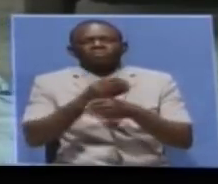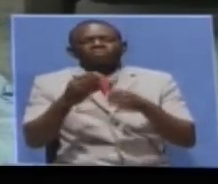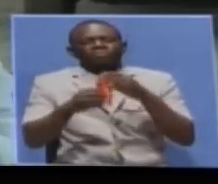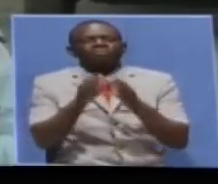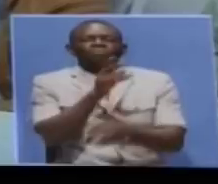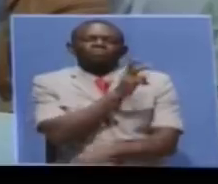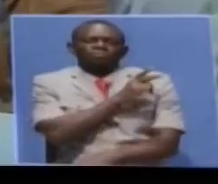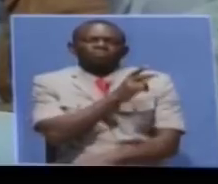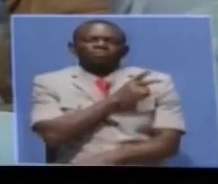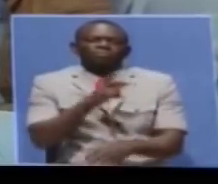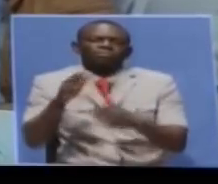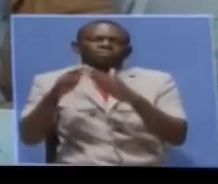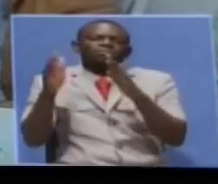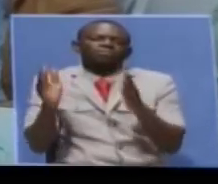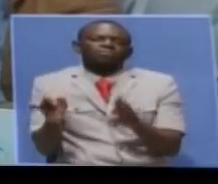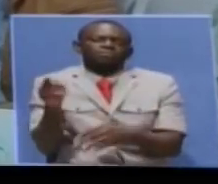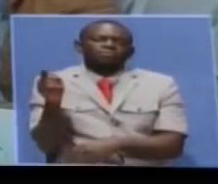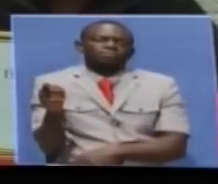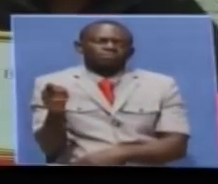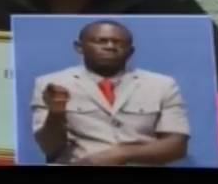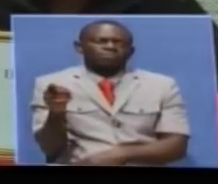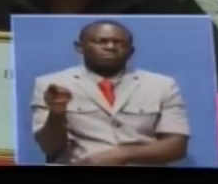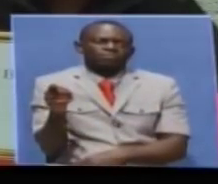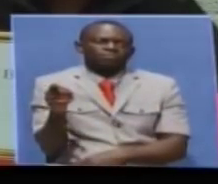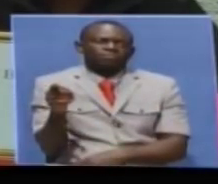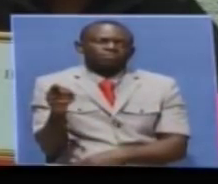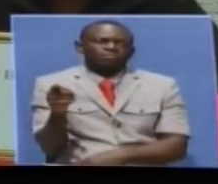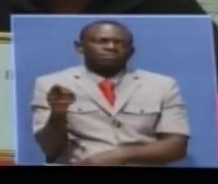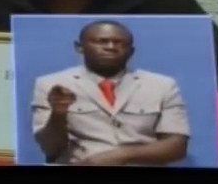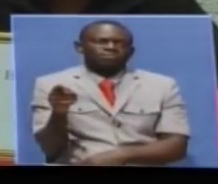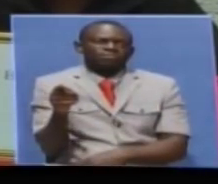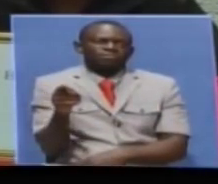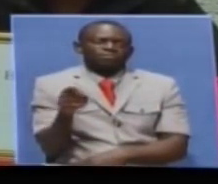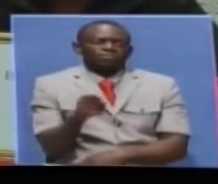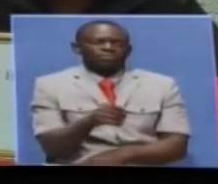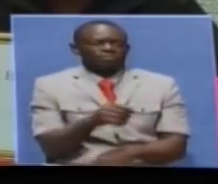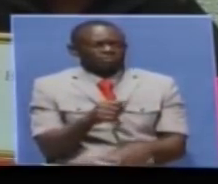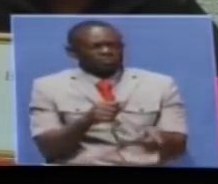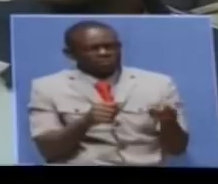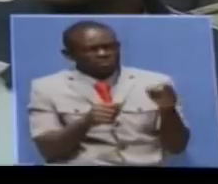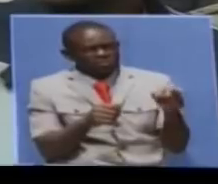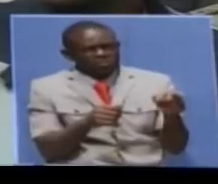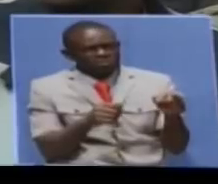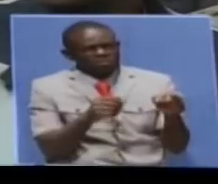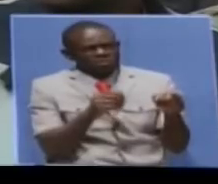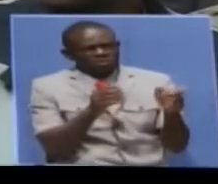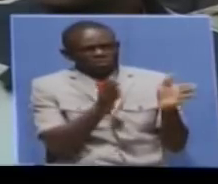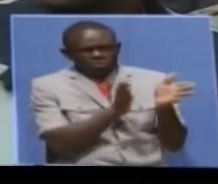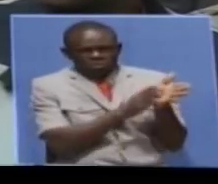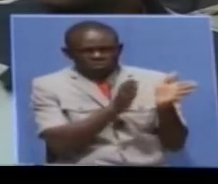happy also for the play that the Dagama Shot school pupils